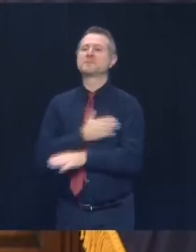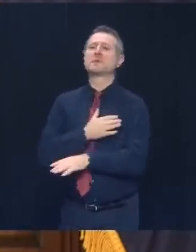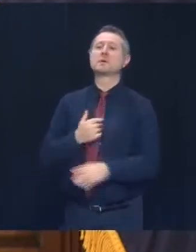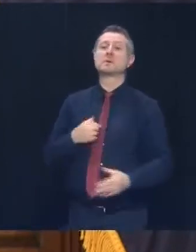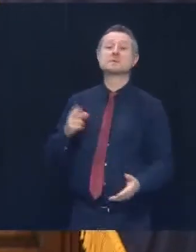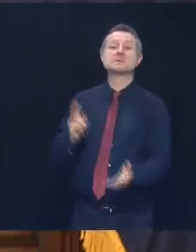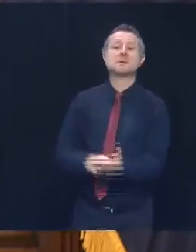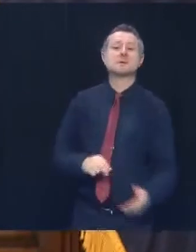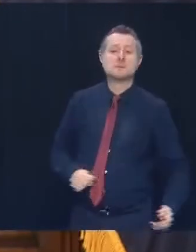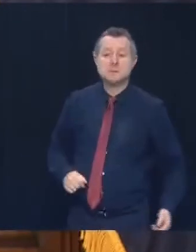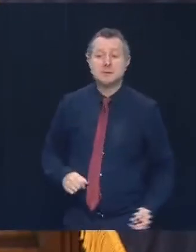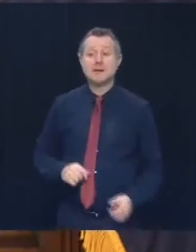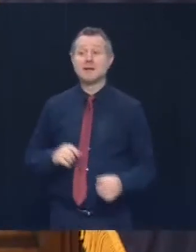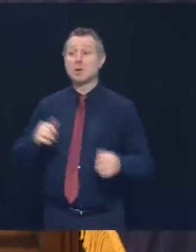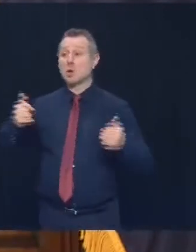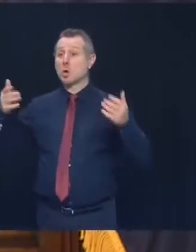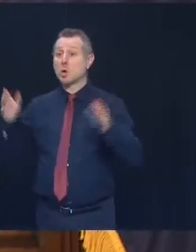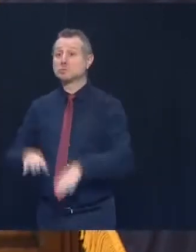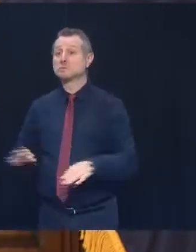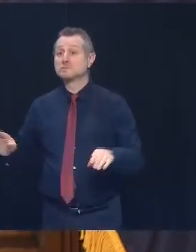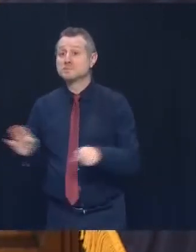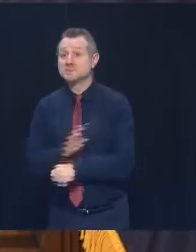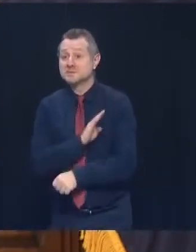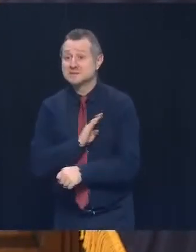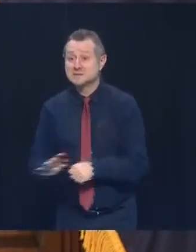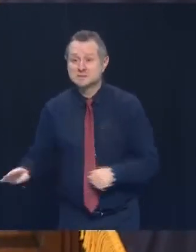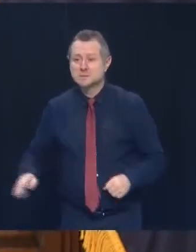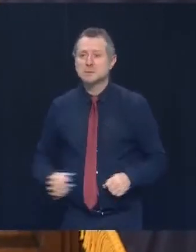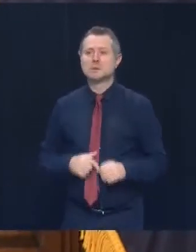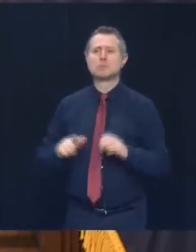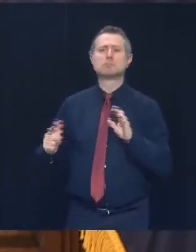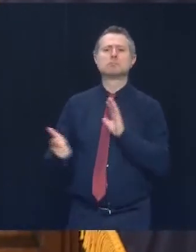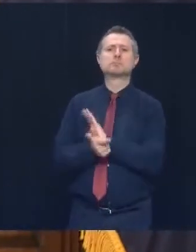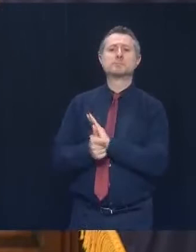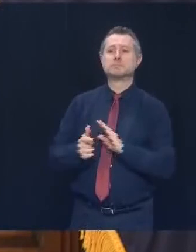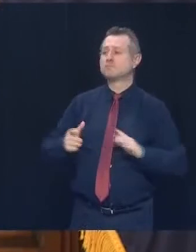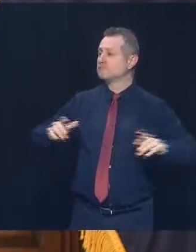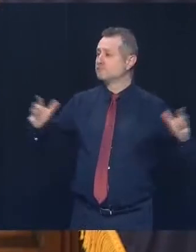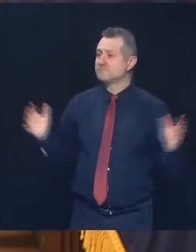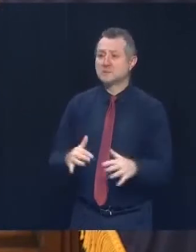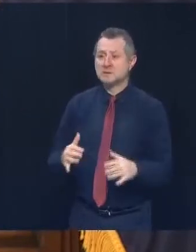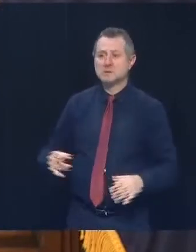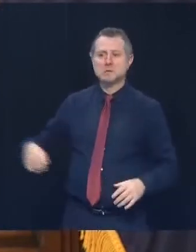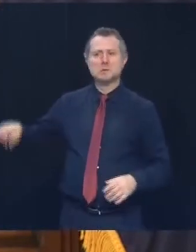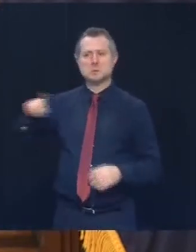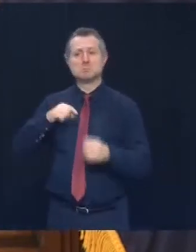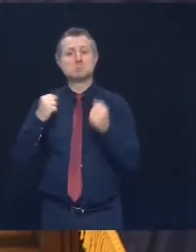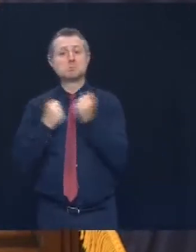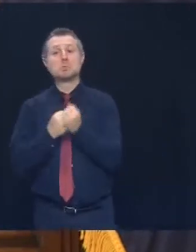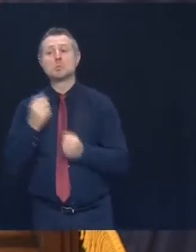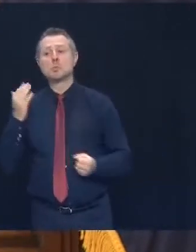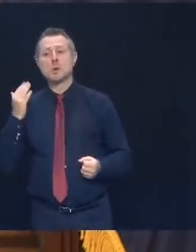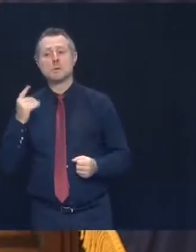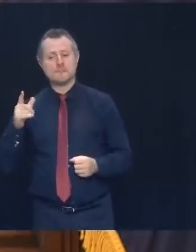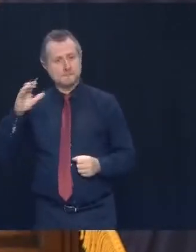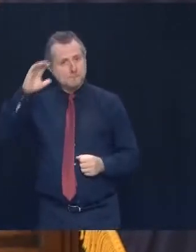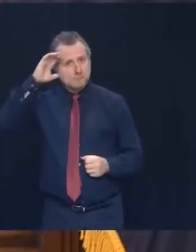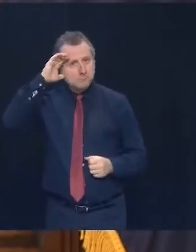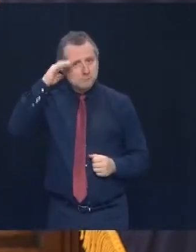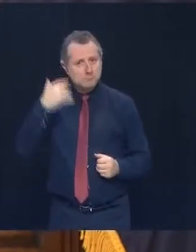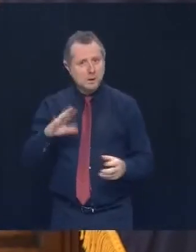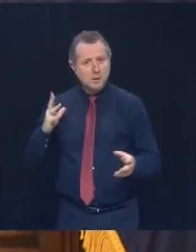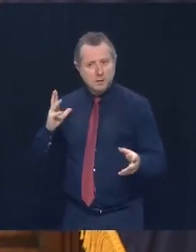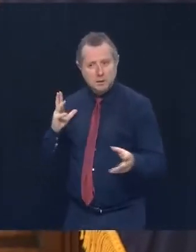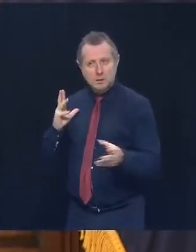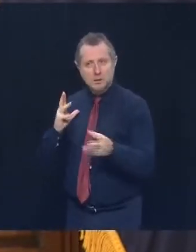Closed businesses, mass gatherings, yes, they support it because they heard the facts and